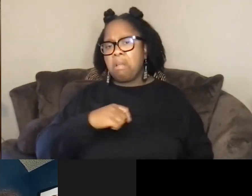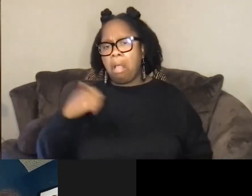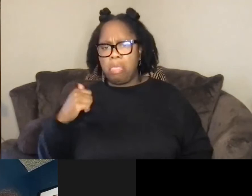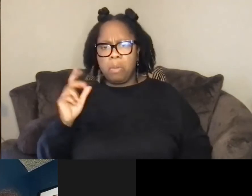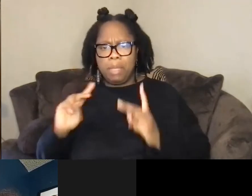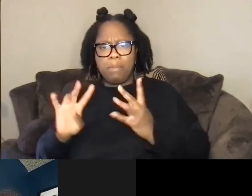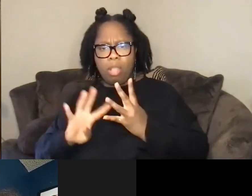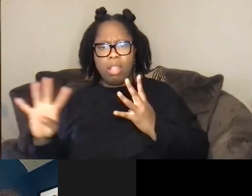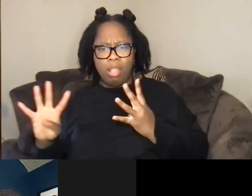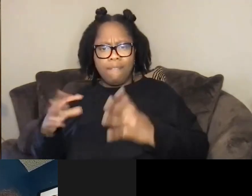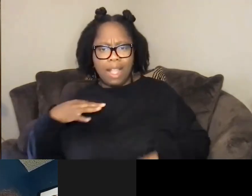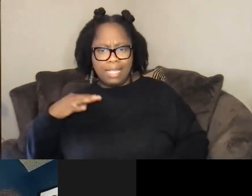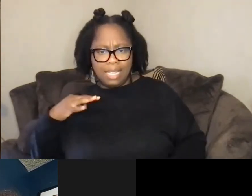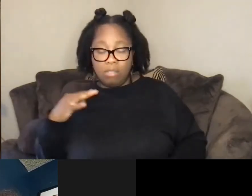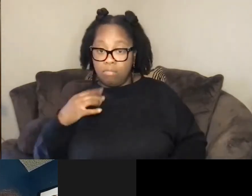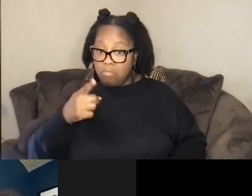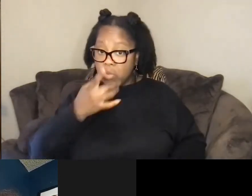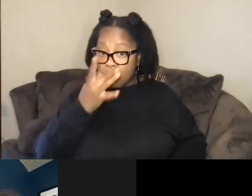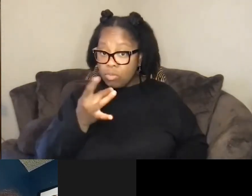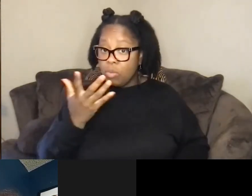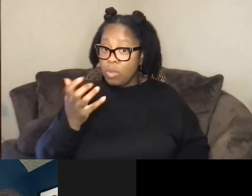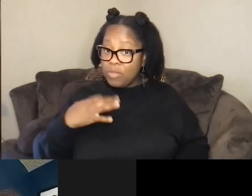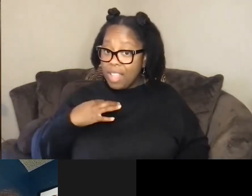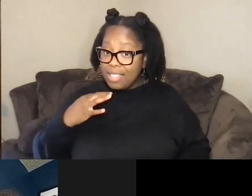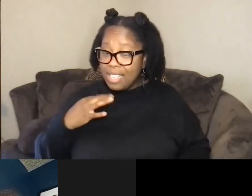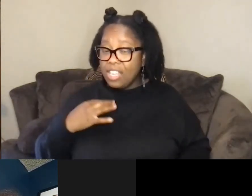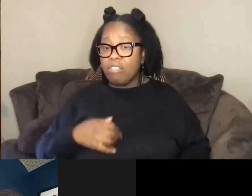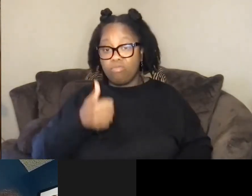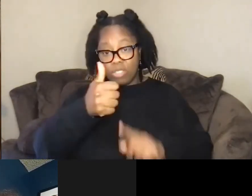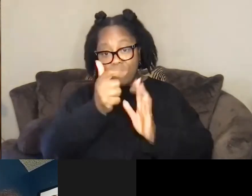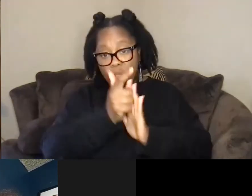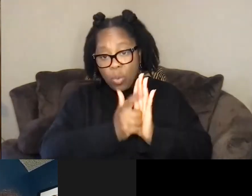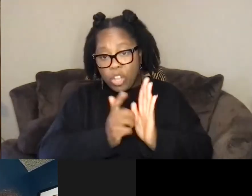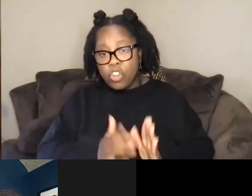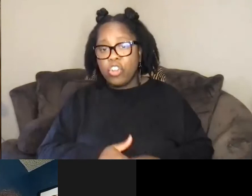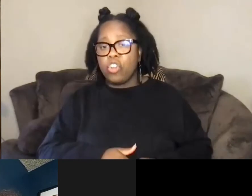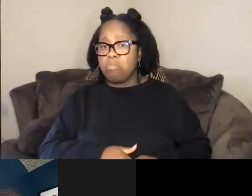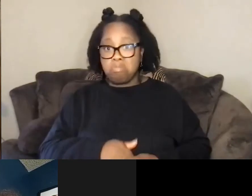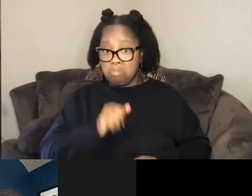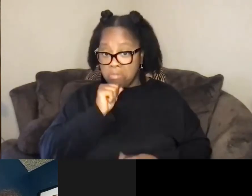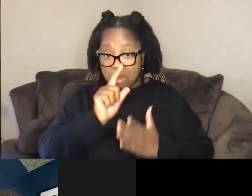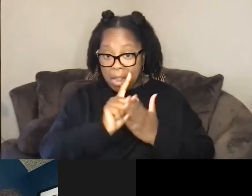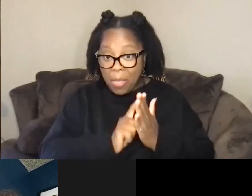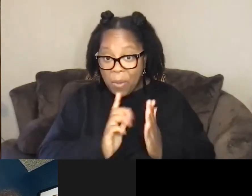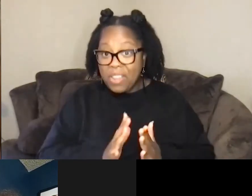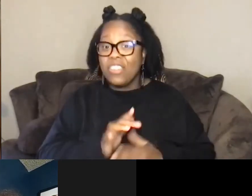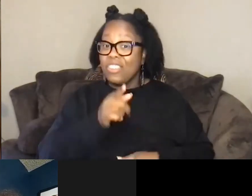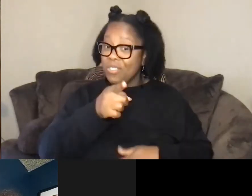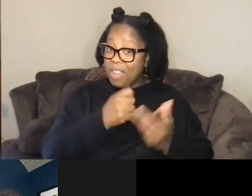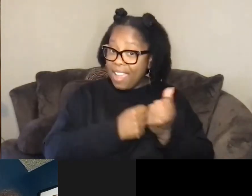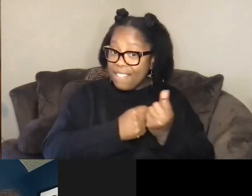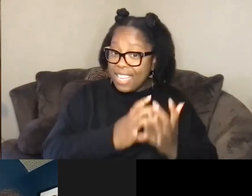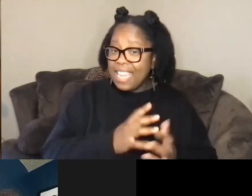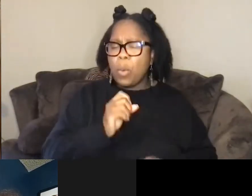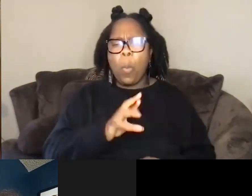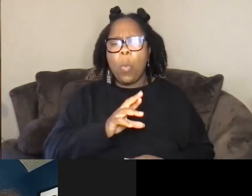if you're interested in volunteering, if you're, a lawyer or not a lawyer, an advocate, or just somebody that's